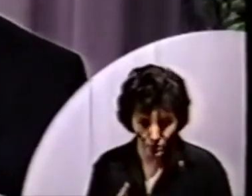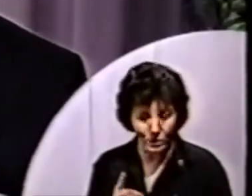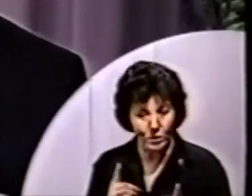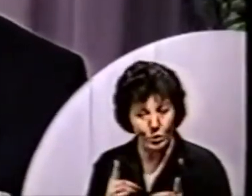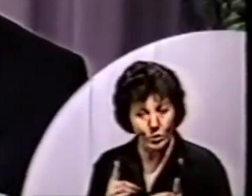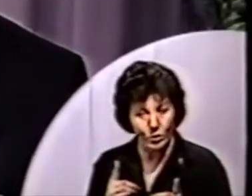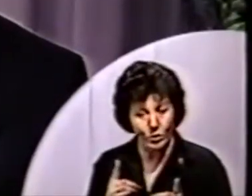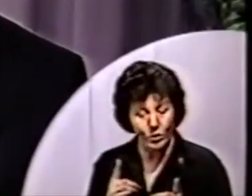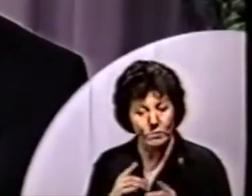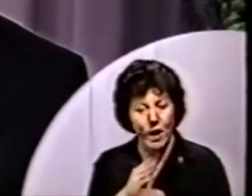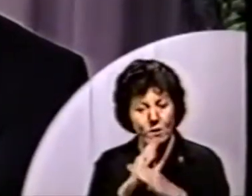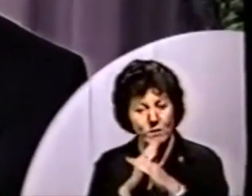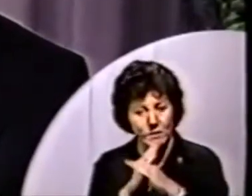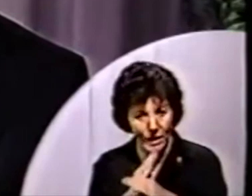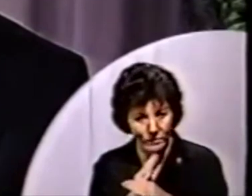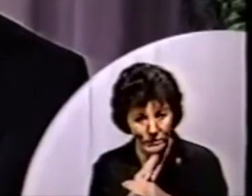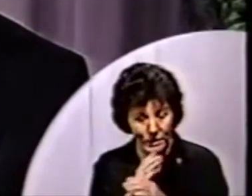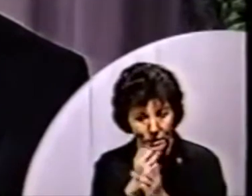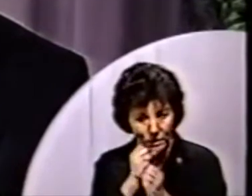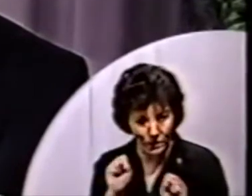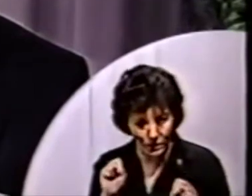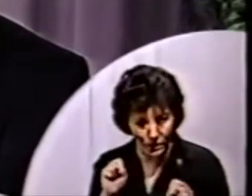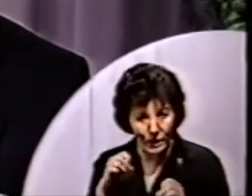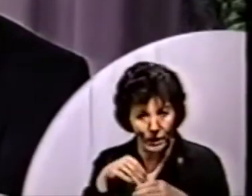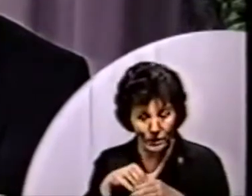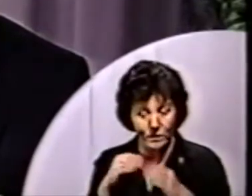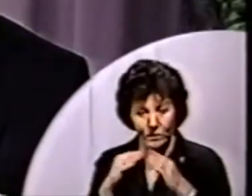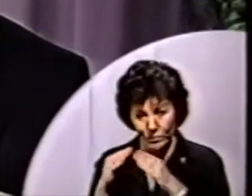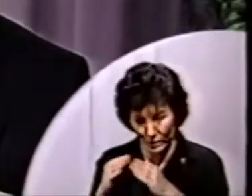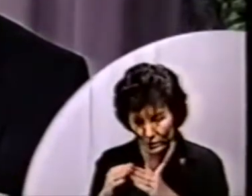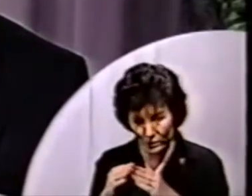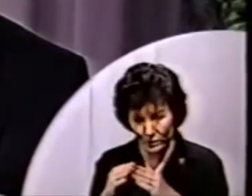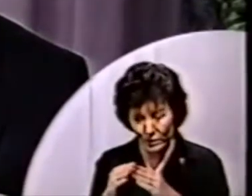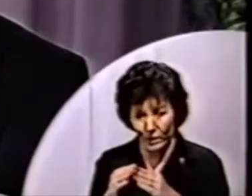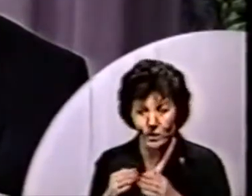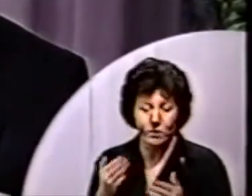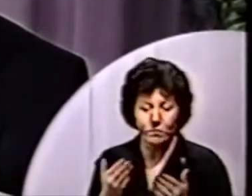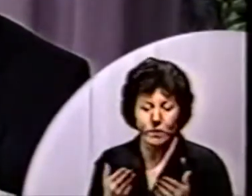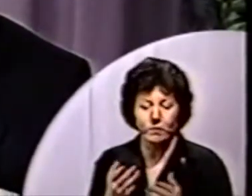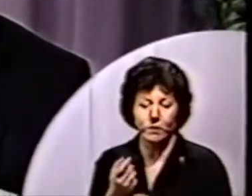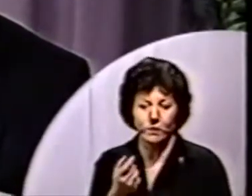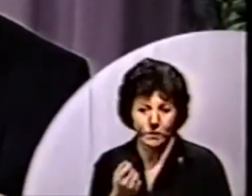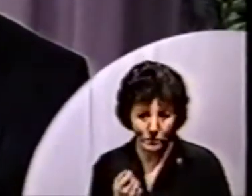general safety among the population on which it's being tested, as well as maybe a little